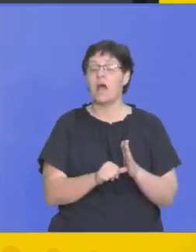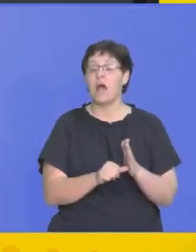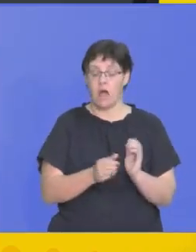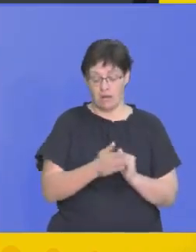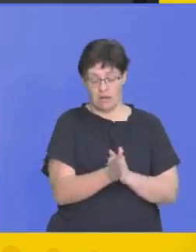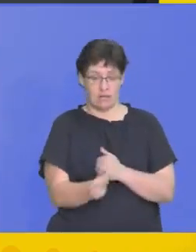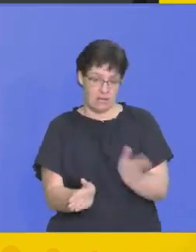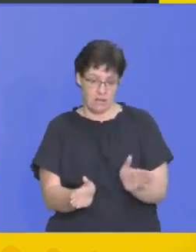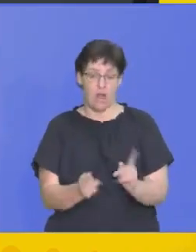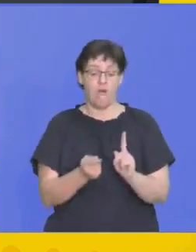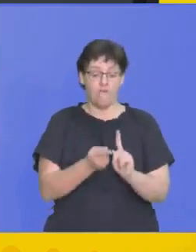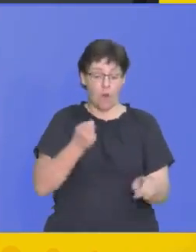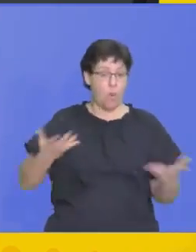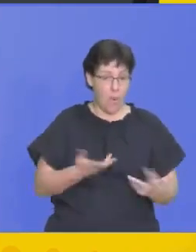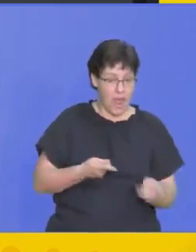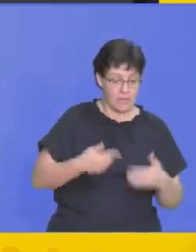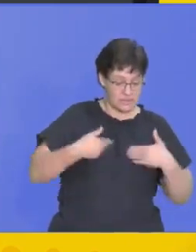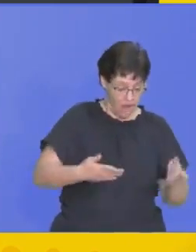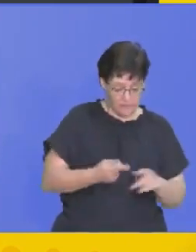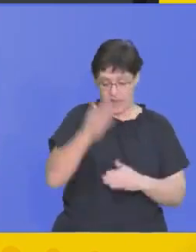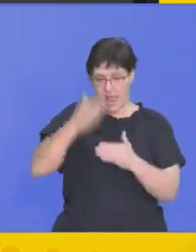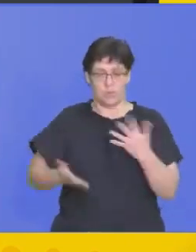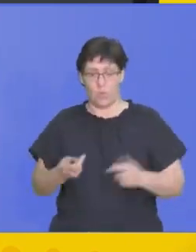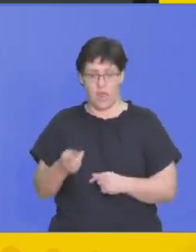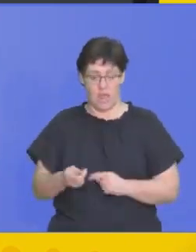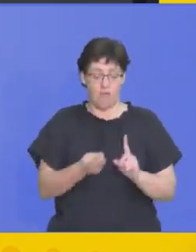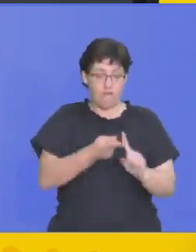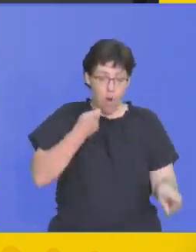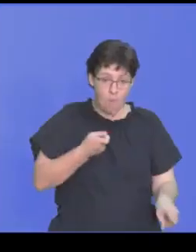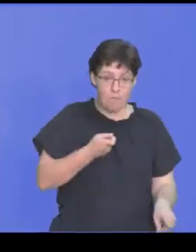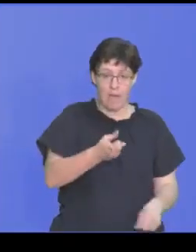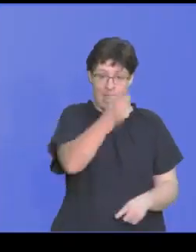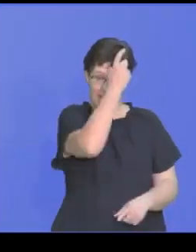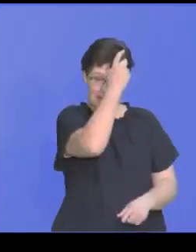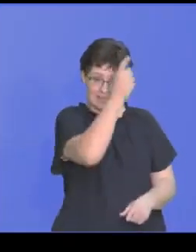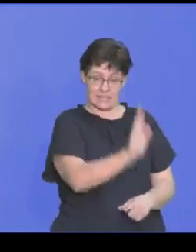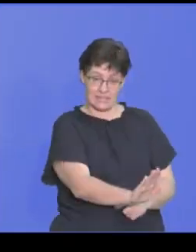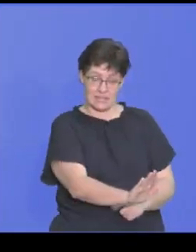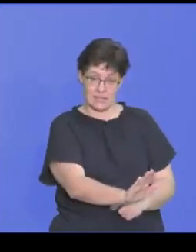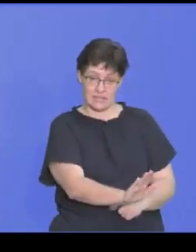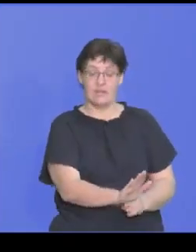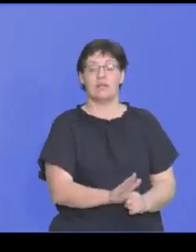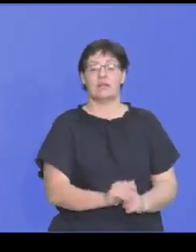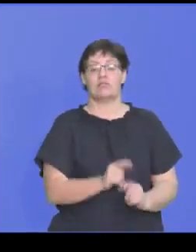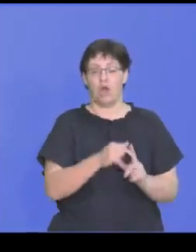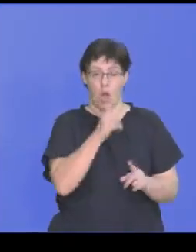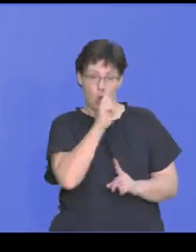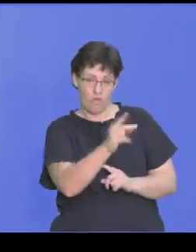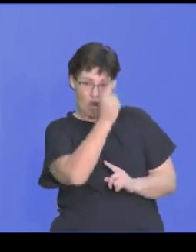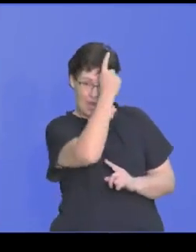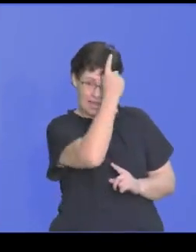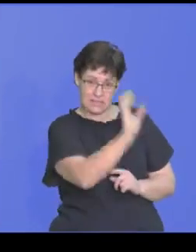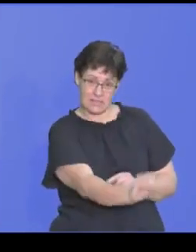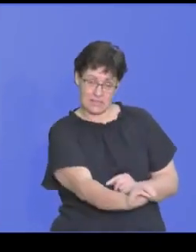dealing with directions, where we're going from and where we're going to. So it's from clicks. So I'm looking